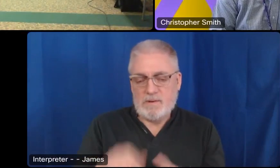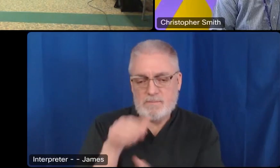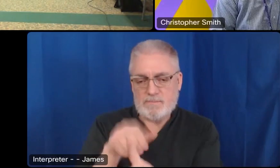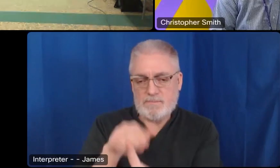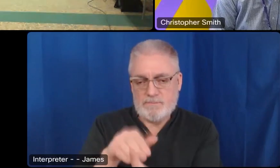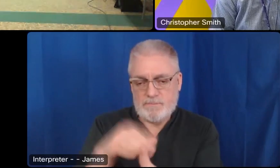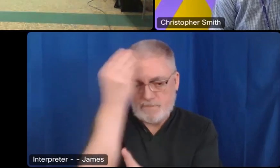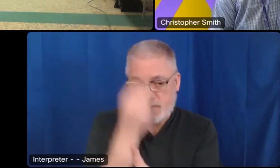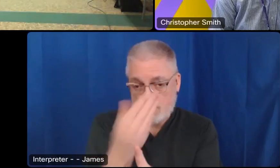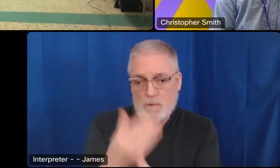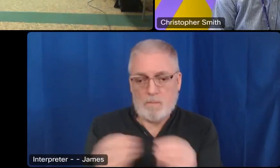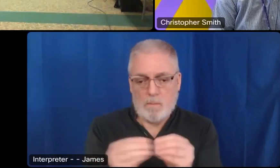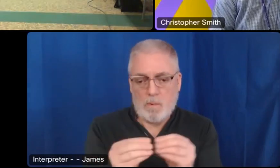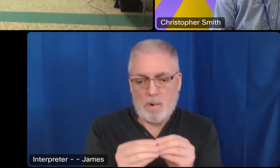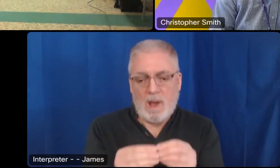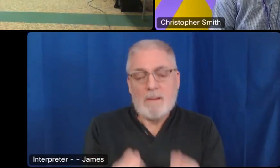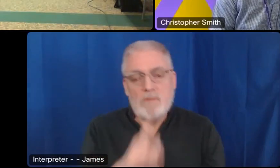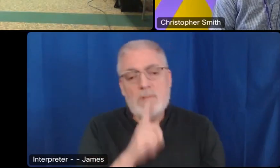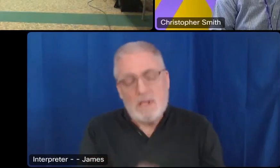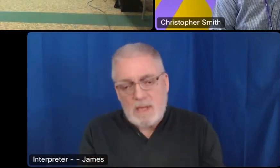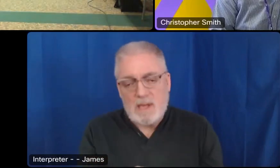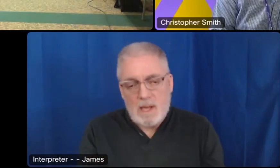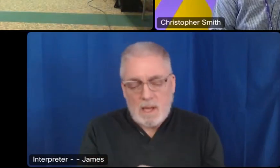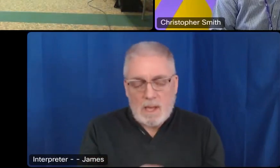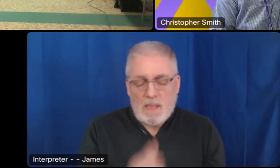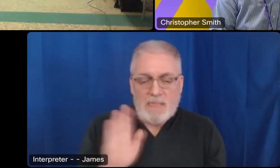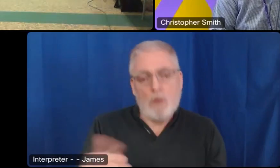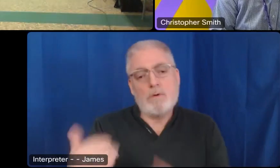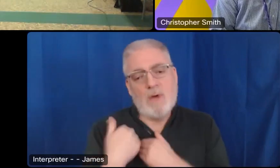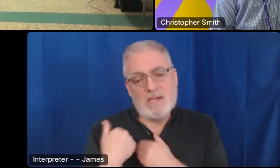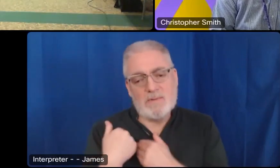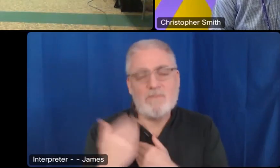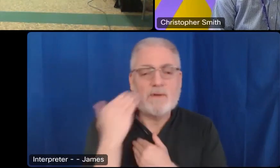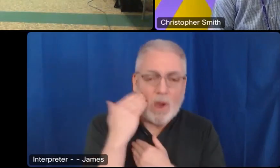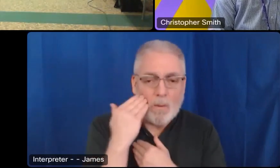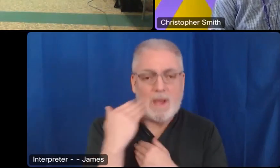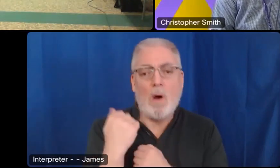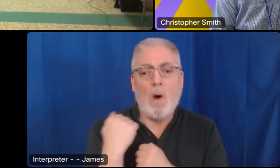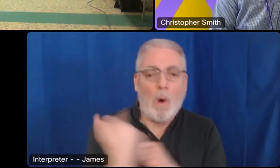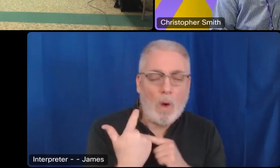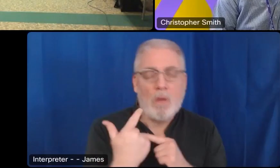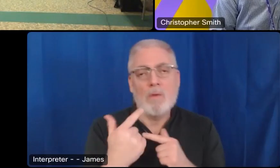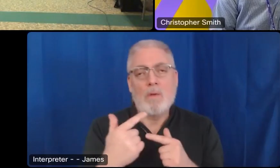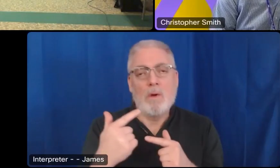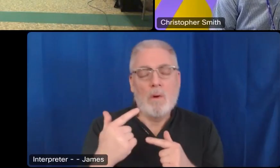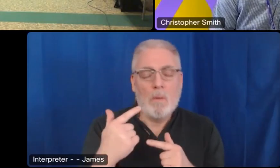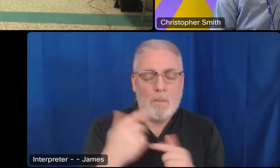they're, responsible for their entire, all the programs in the counties across all of our service arrays. But we